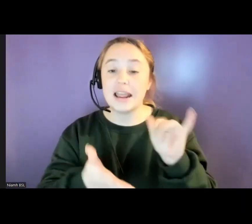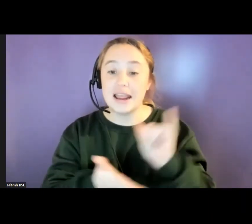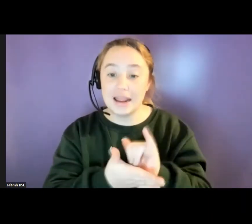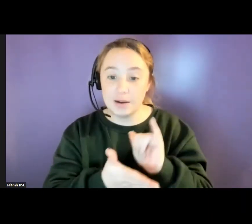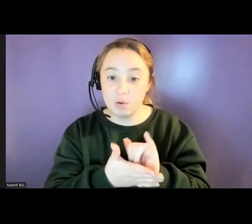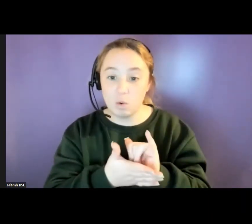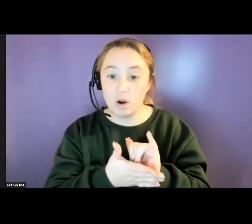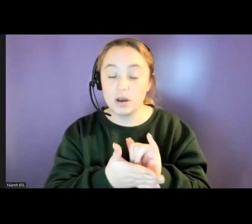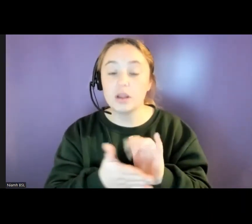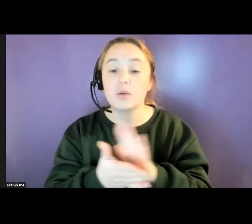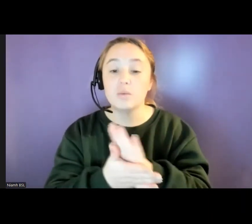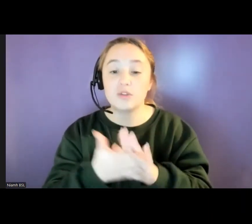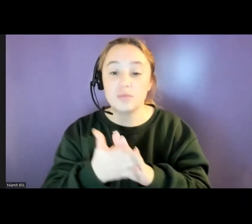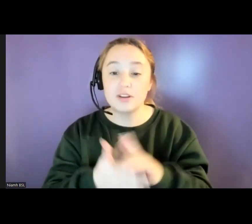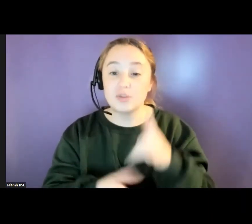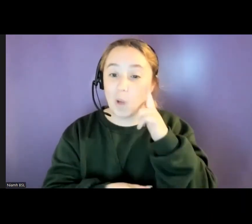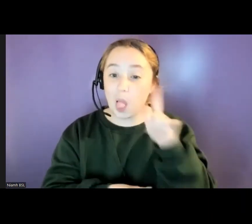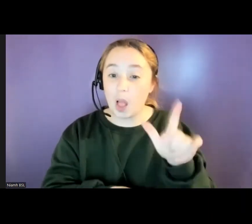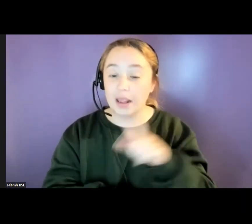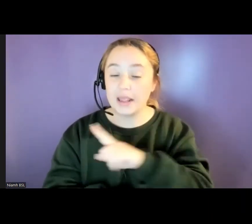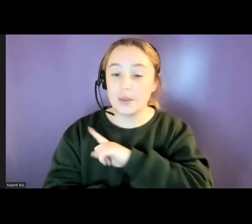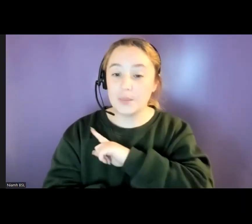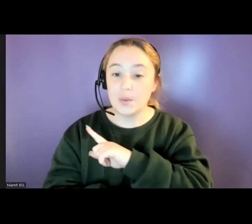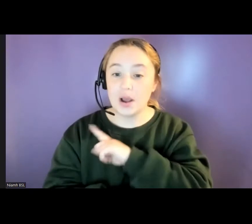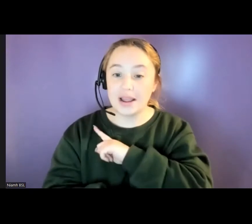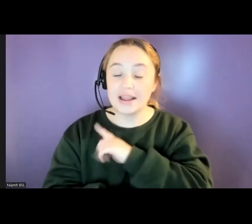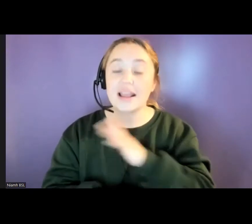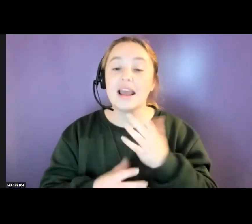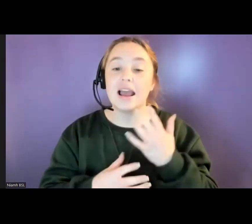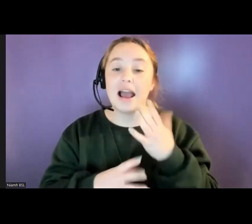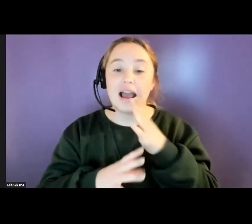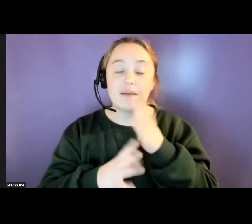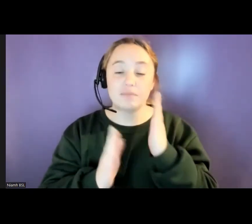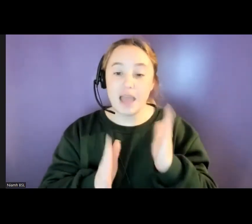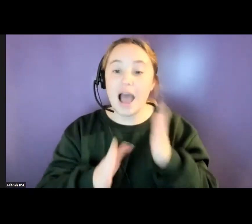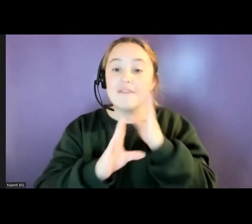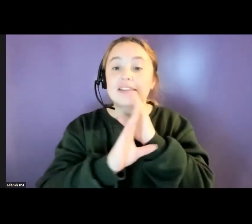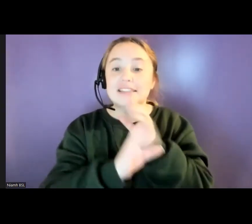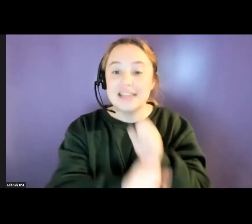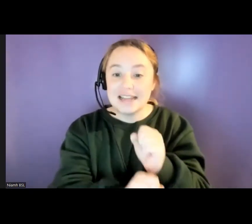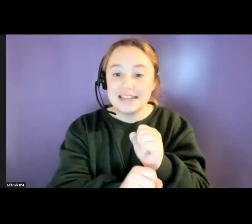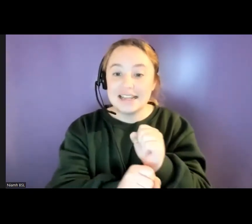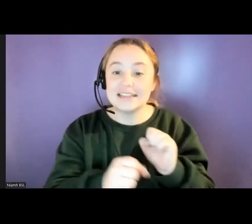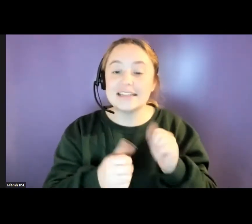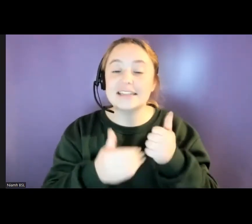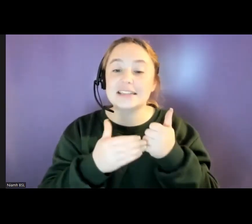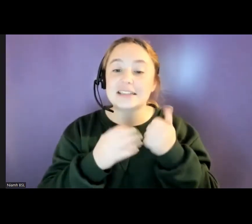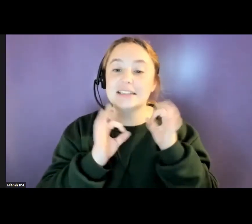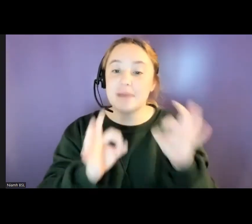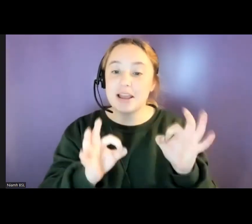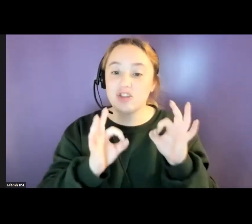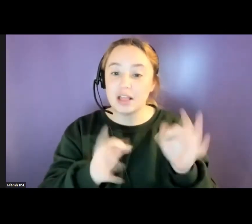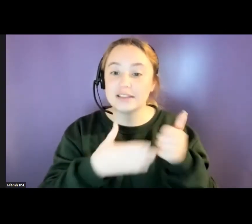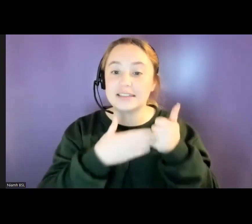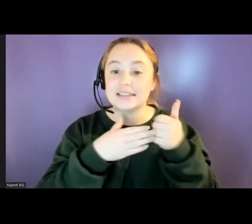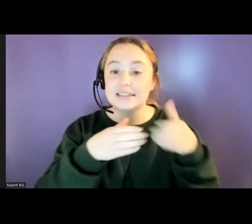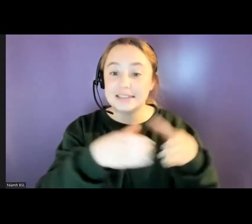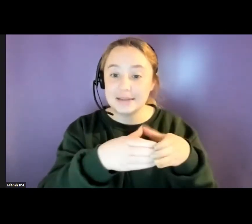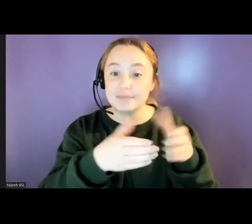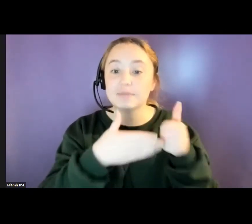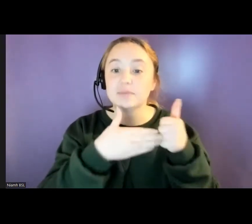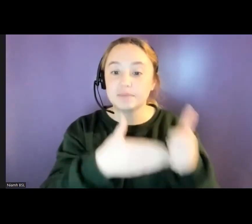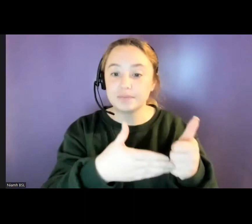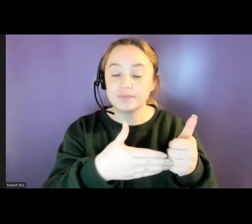kind of luckier in the sense that we have a dedicated special assistance team here. So